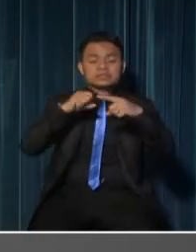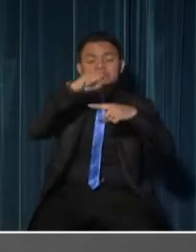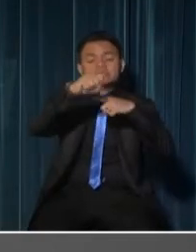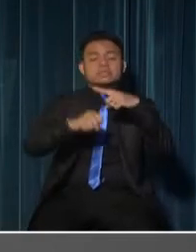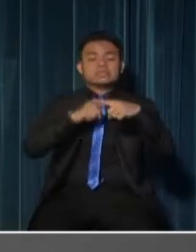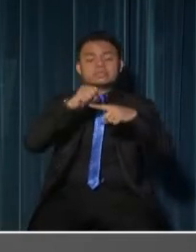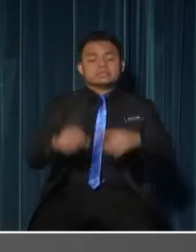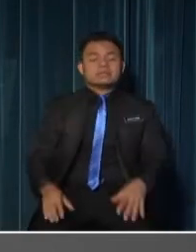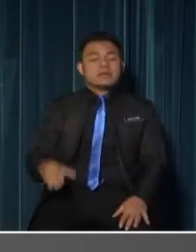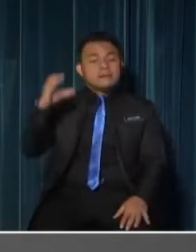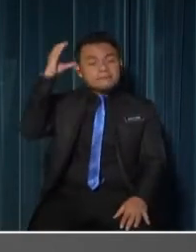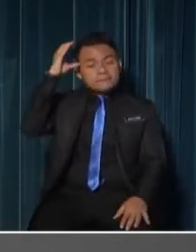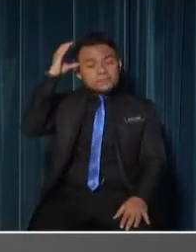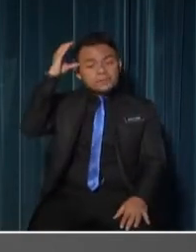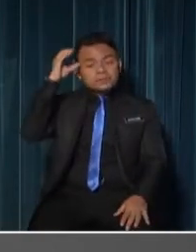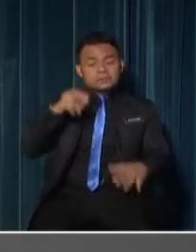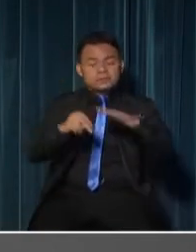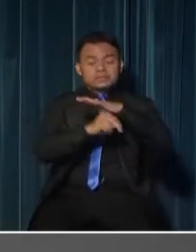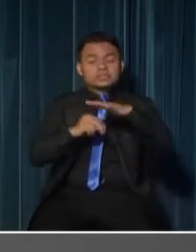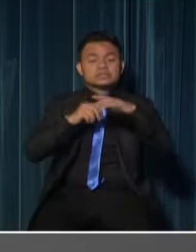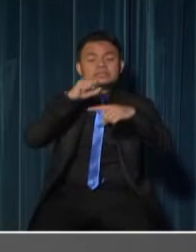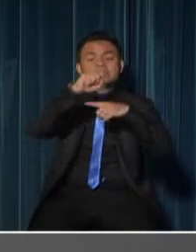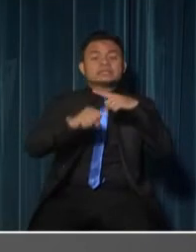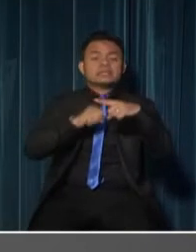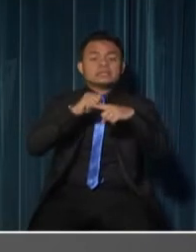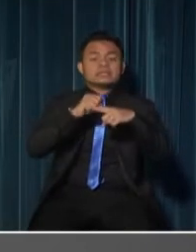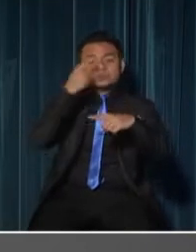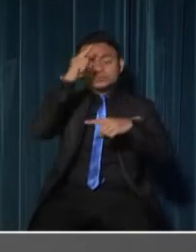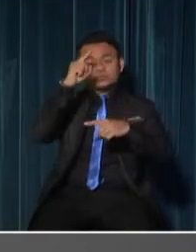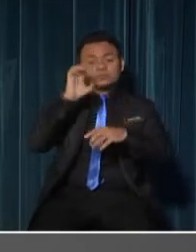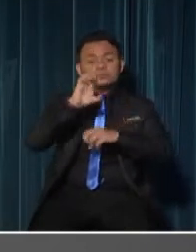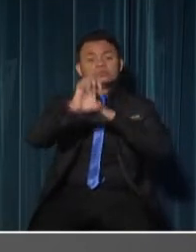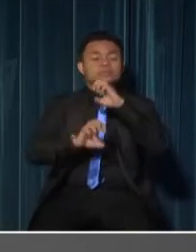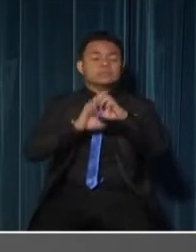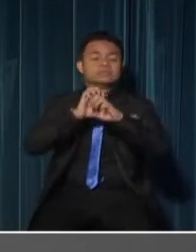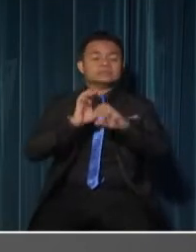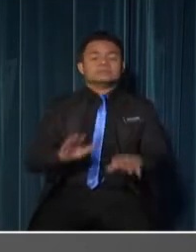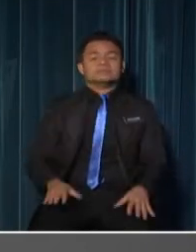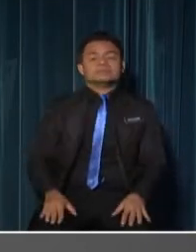Moon is a natural satellite of Earth.